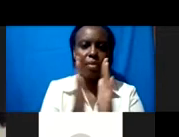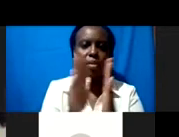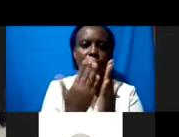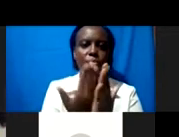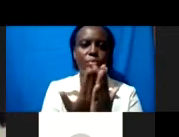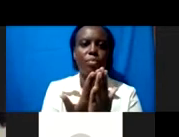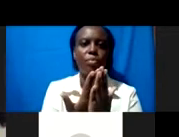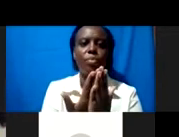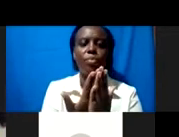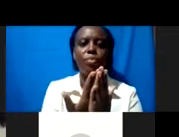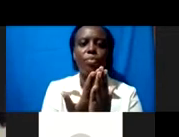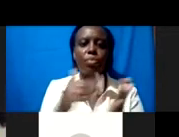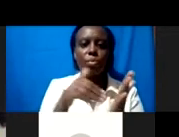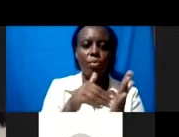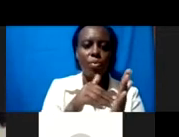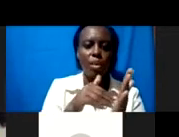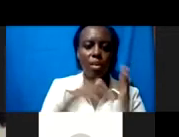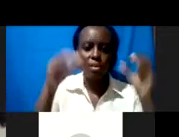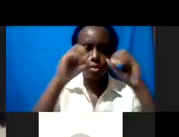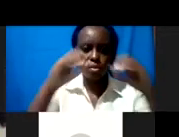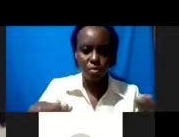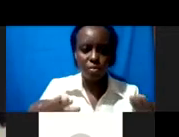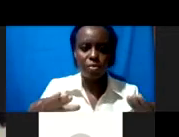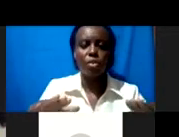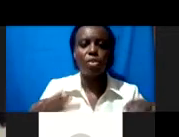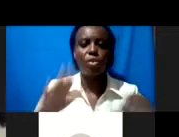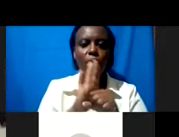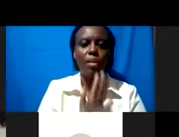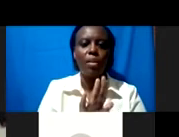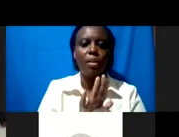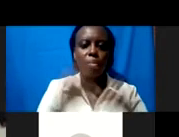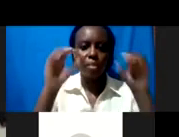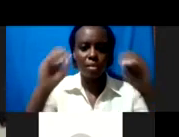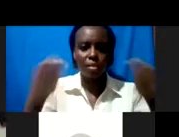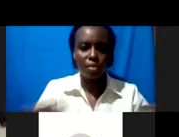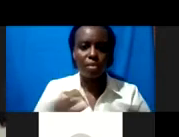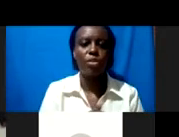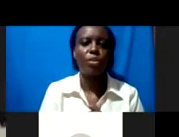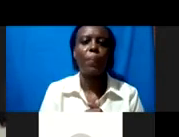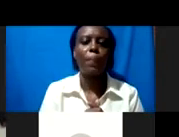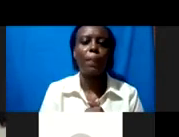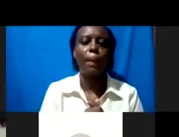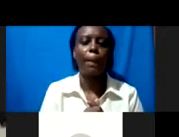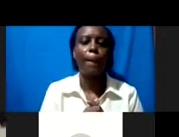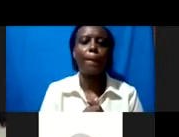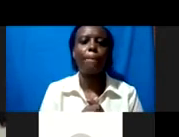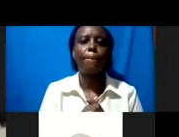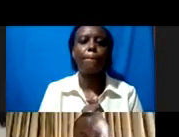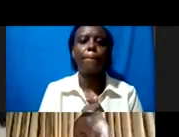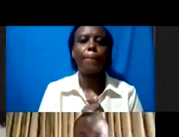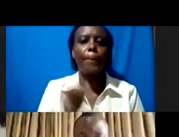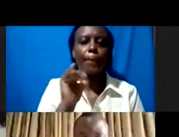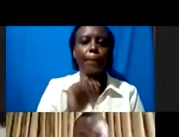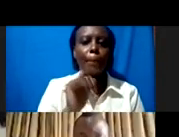to weaken devolution or undermine devolution. And so that is